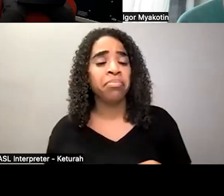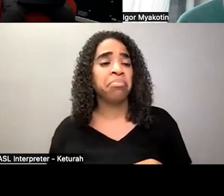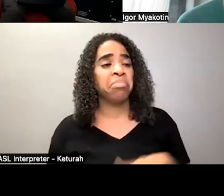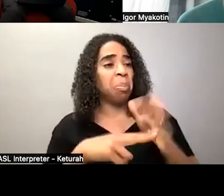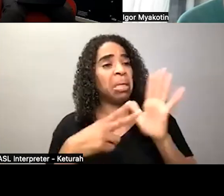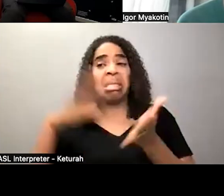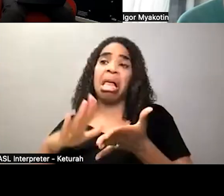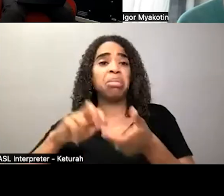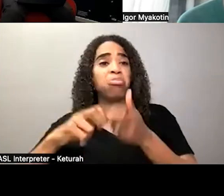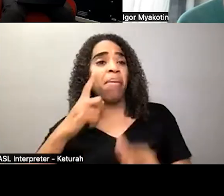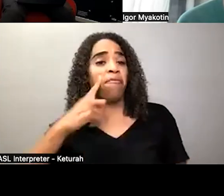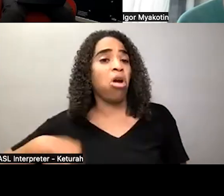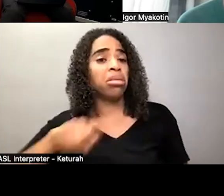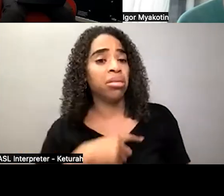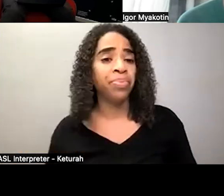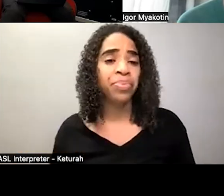to